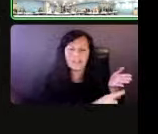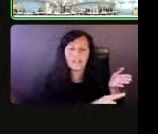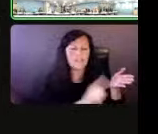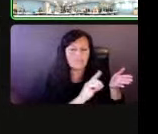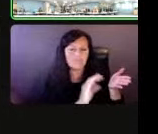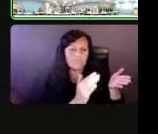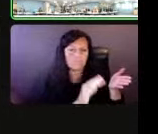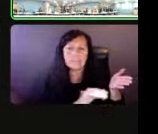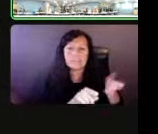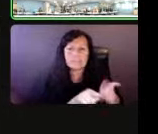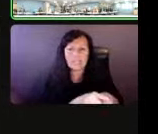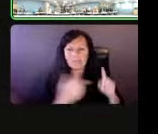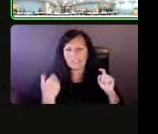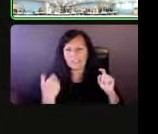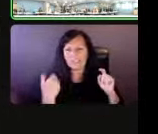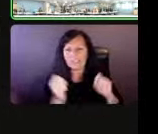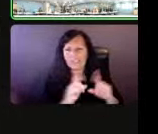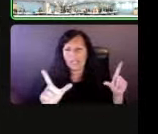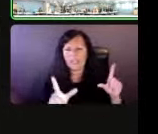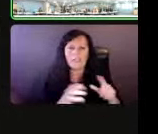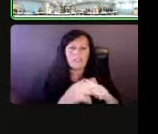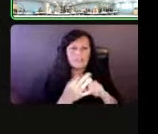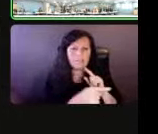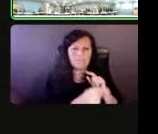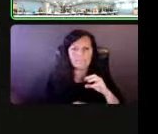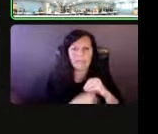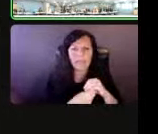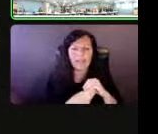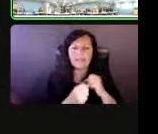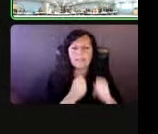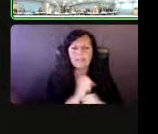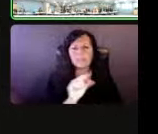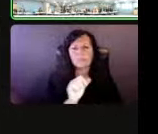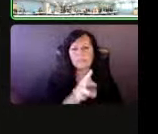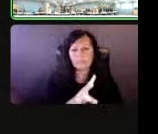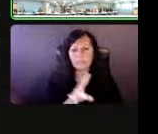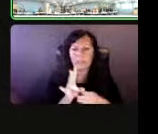with the addition of 2017 through